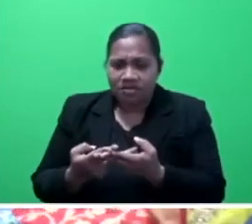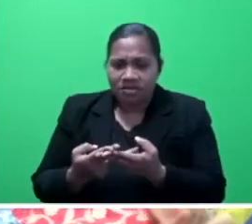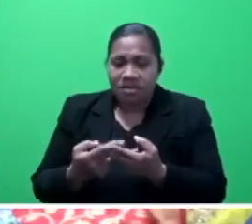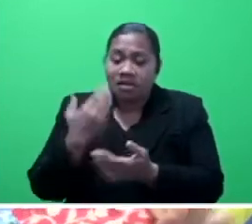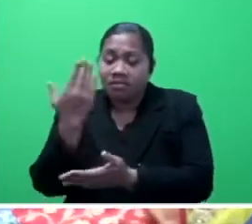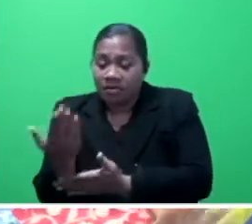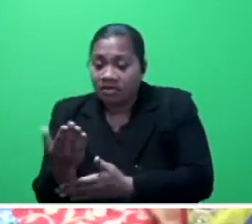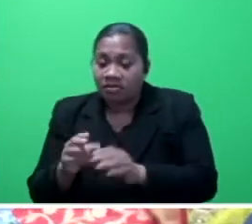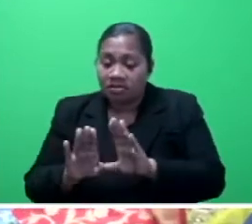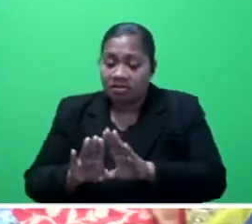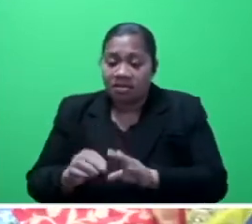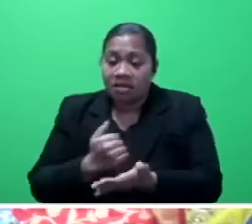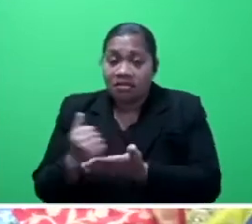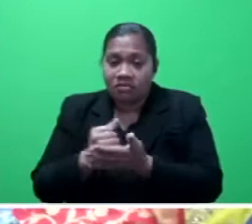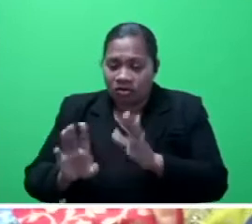household.